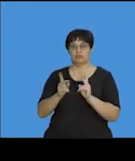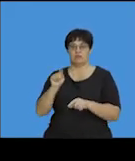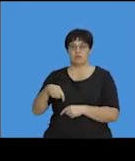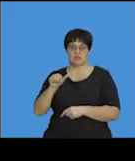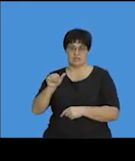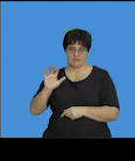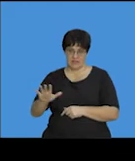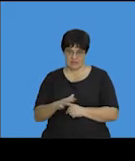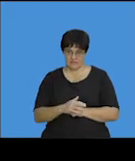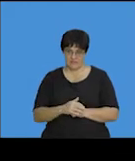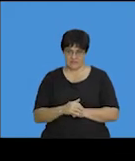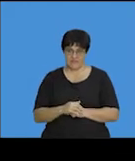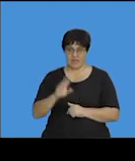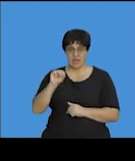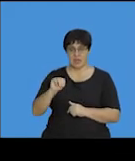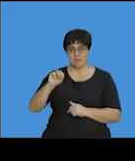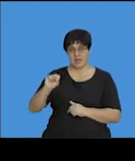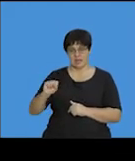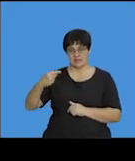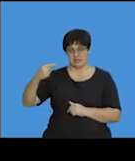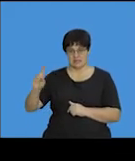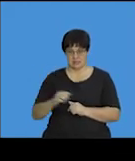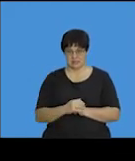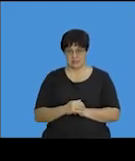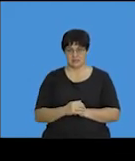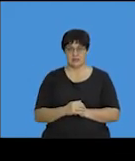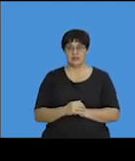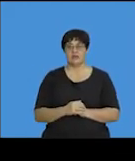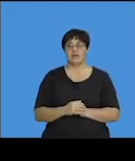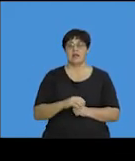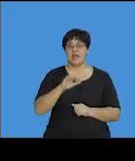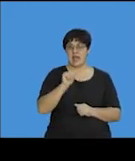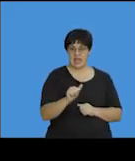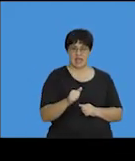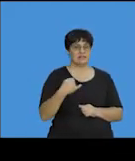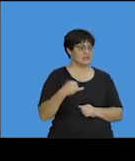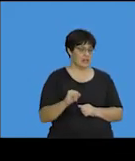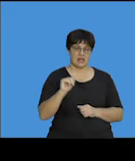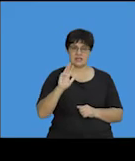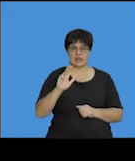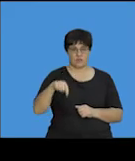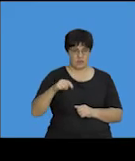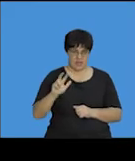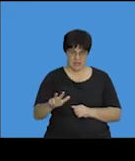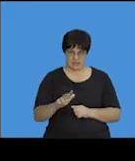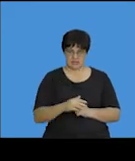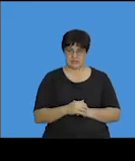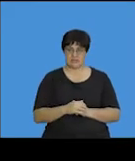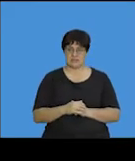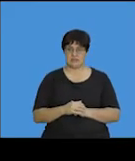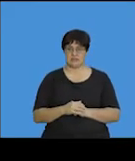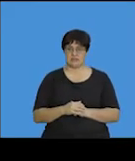is 12,65 because we just worked that out. A is still